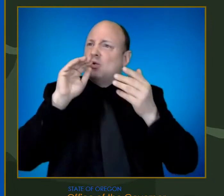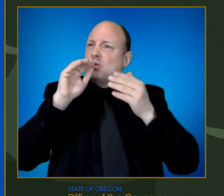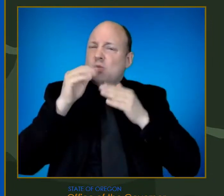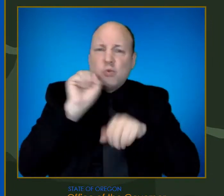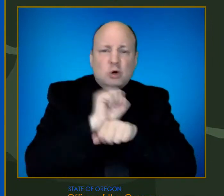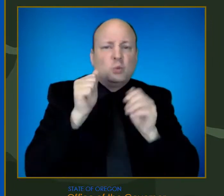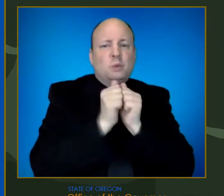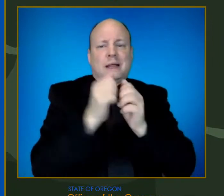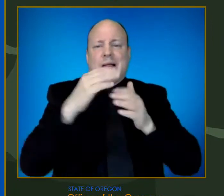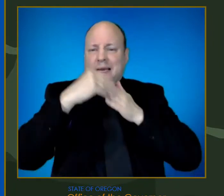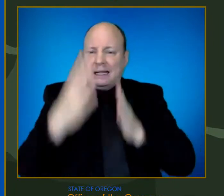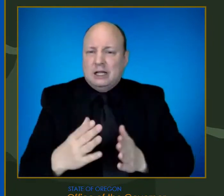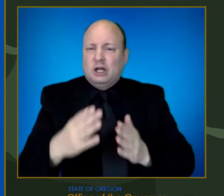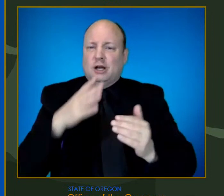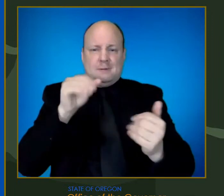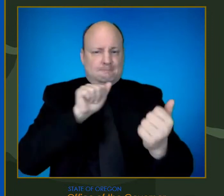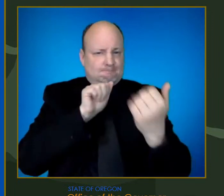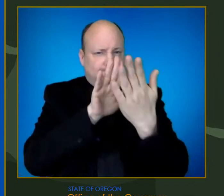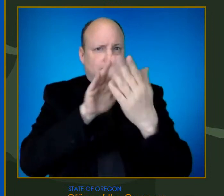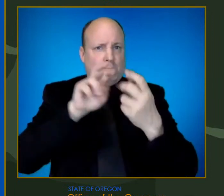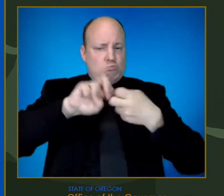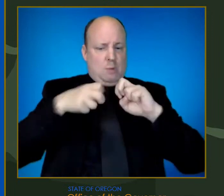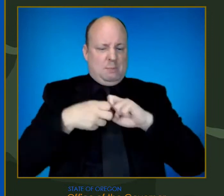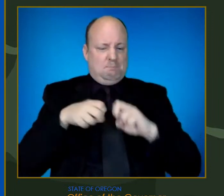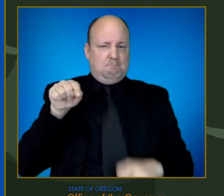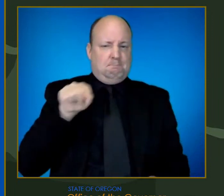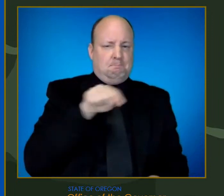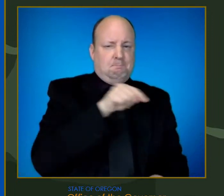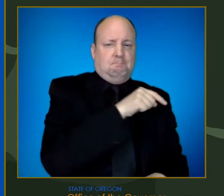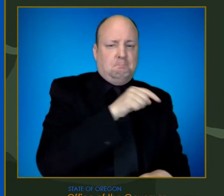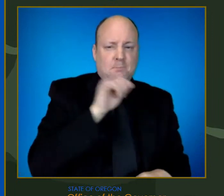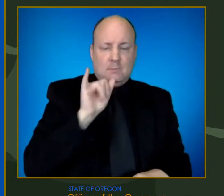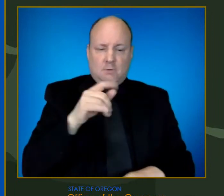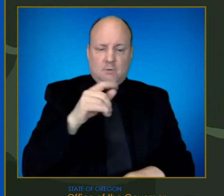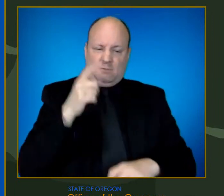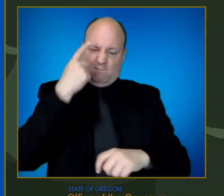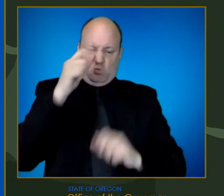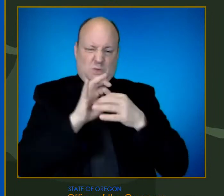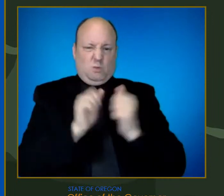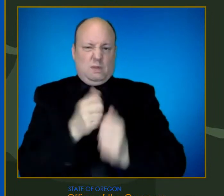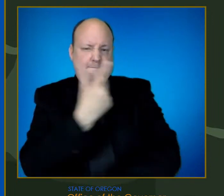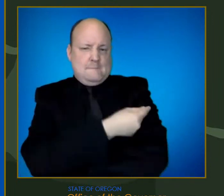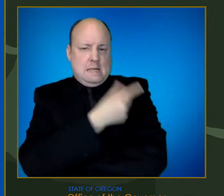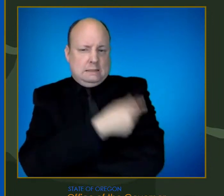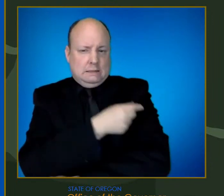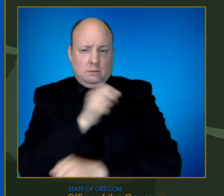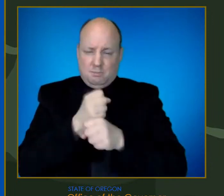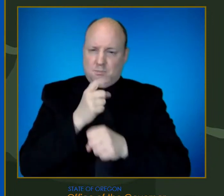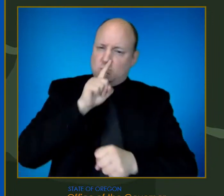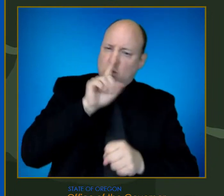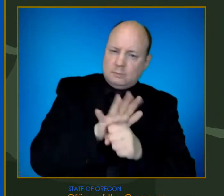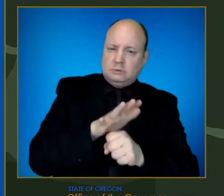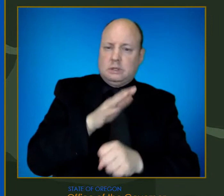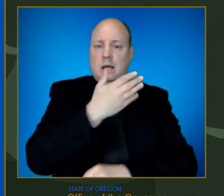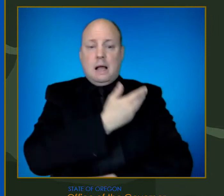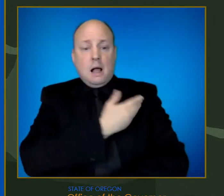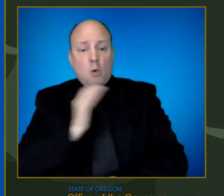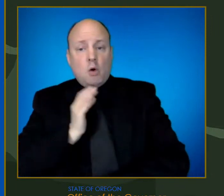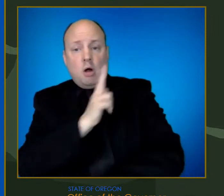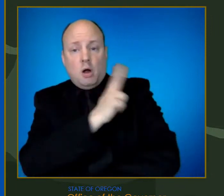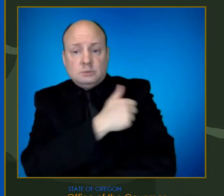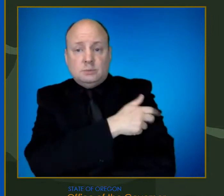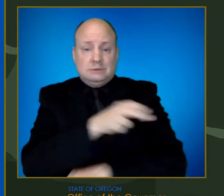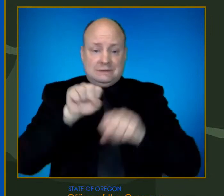rates. I'm committed to making sure our healthcare system and our vaccination efforts do a better job at serving people of color and eliminating